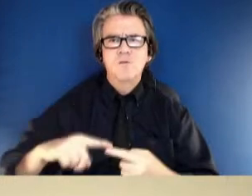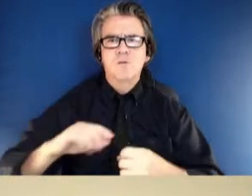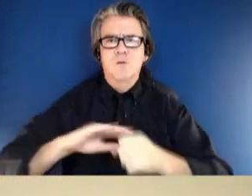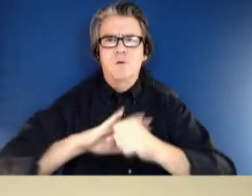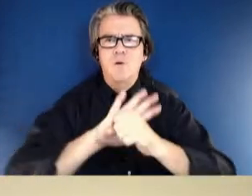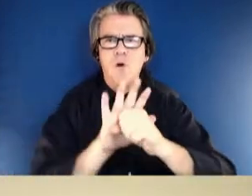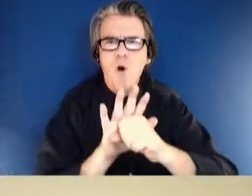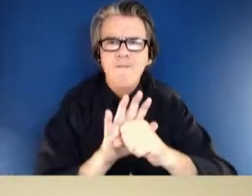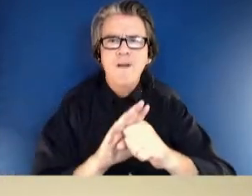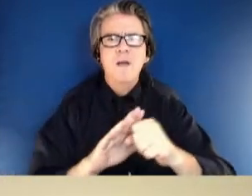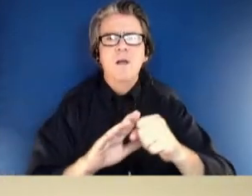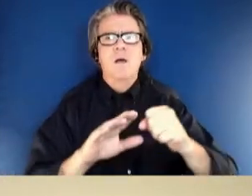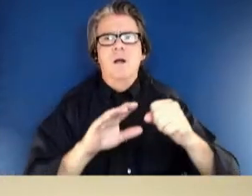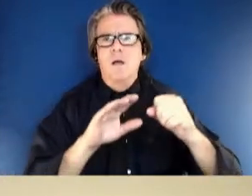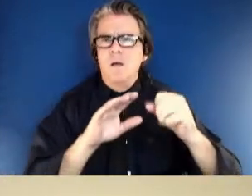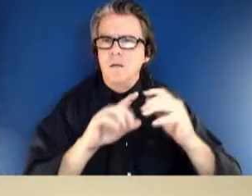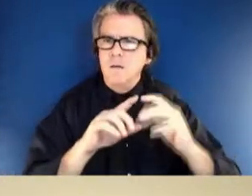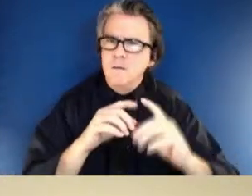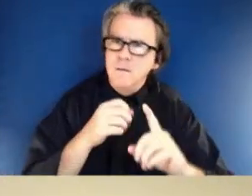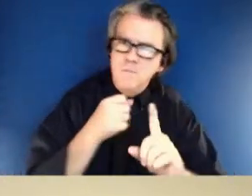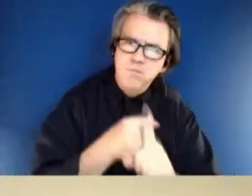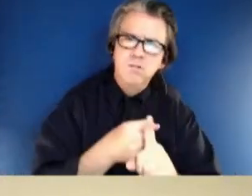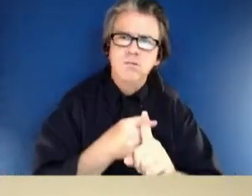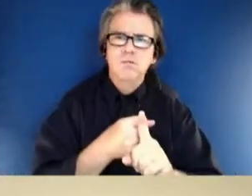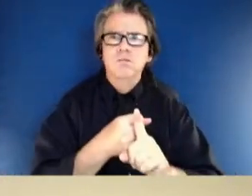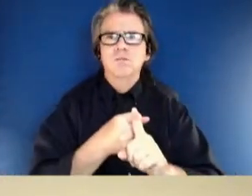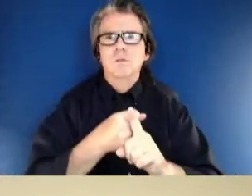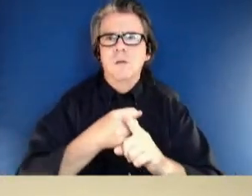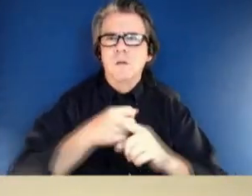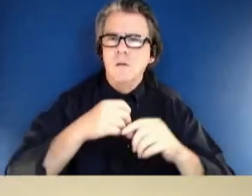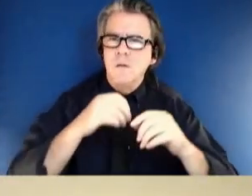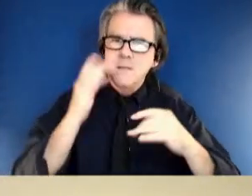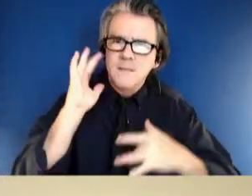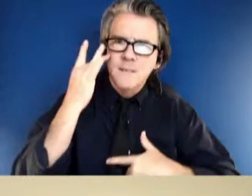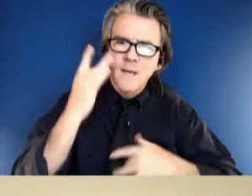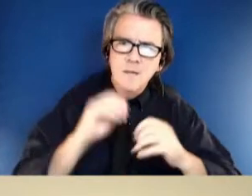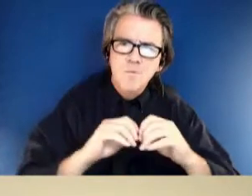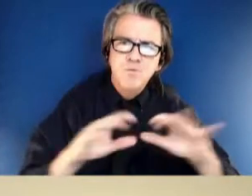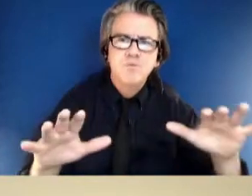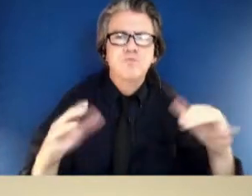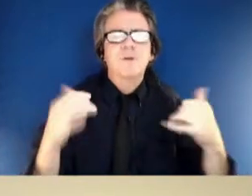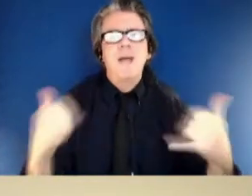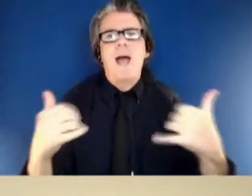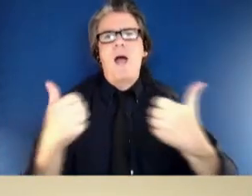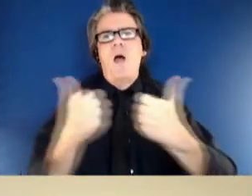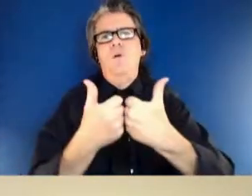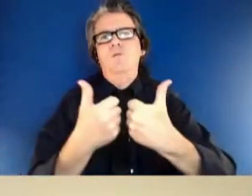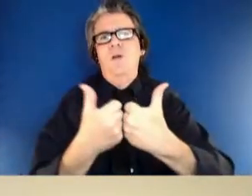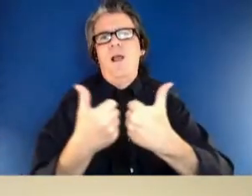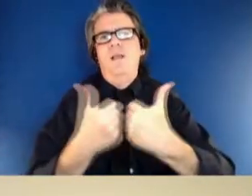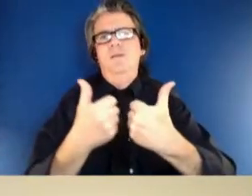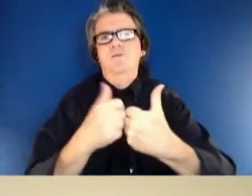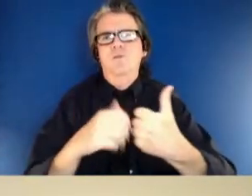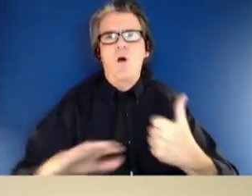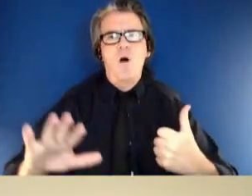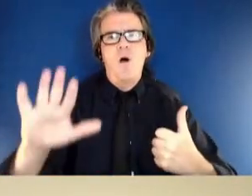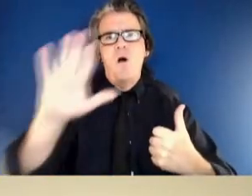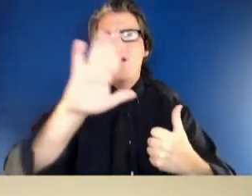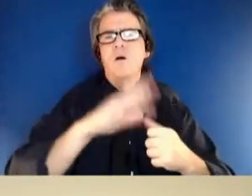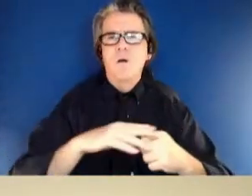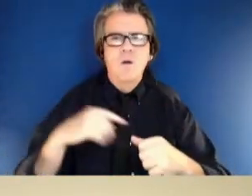COVID-19 pandemic really started to begin. Things are challenging right now. We're certainly no stranger to